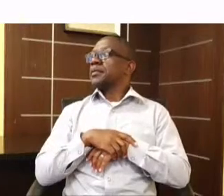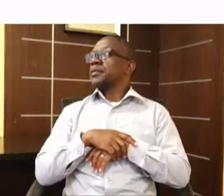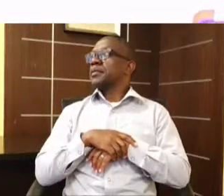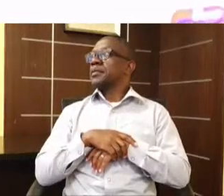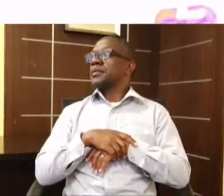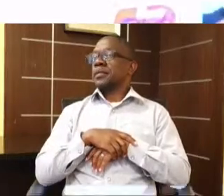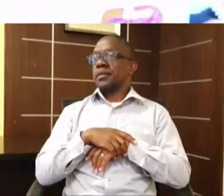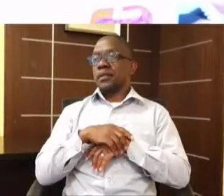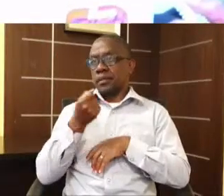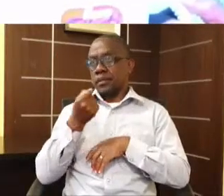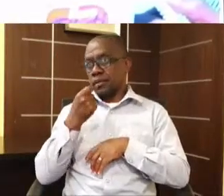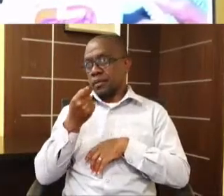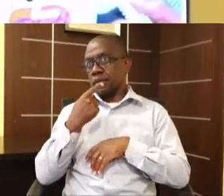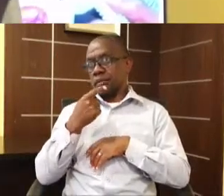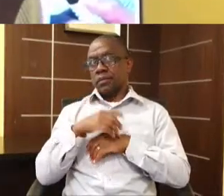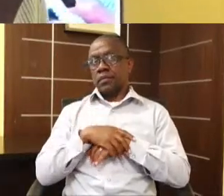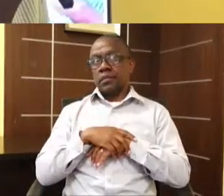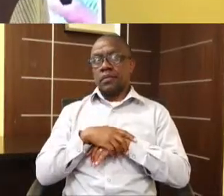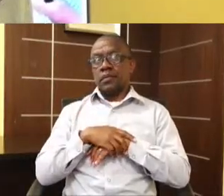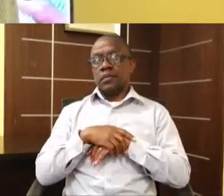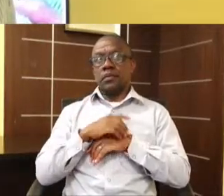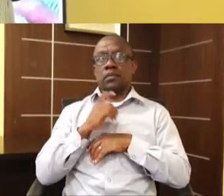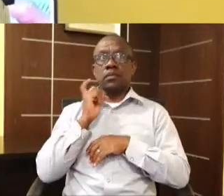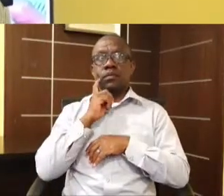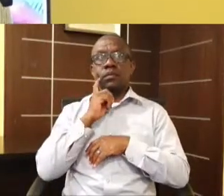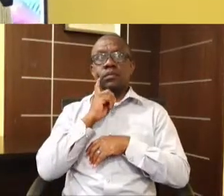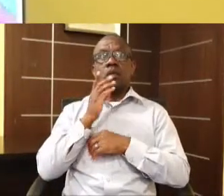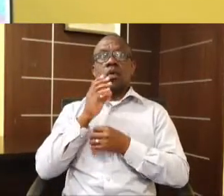Yeah, Yes?